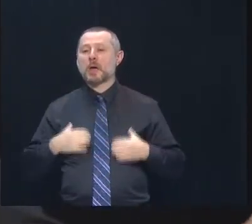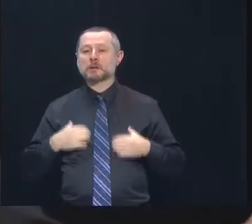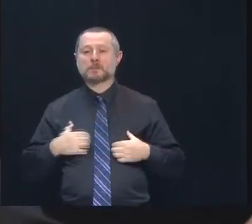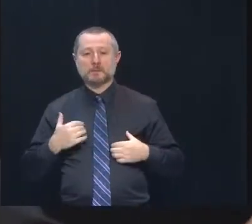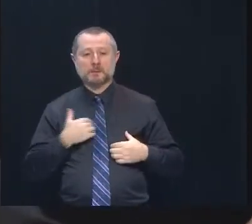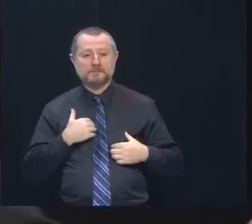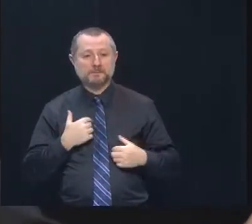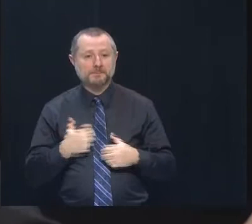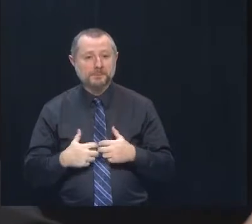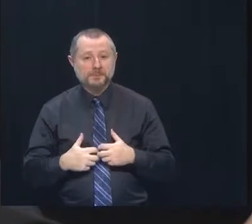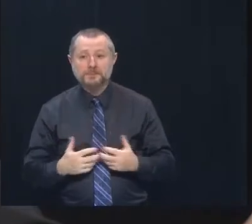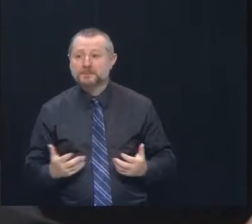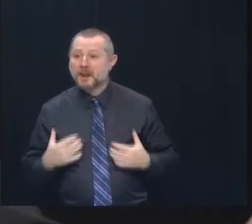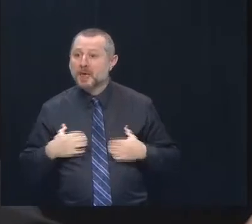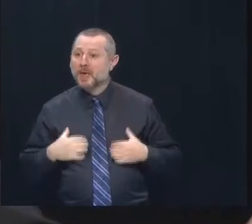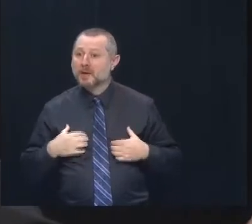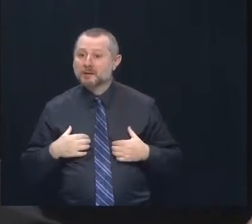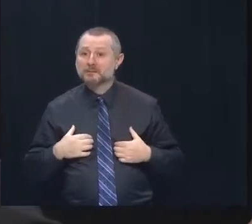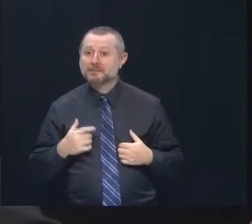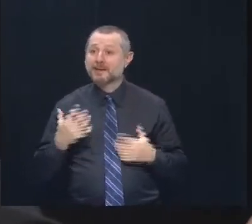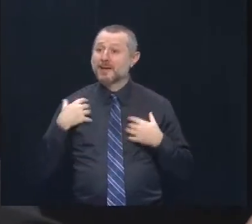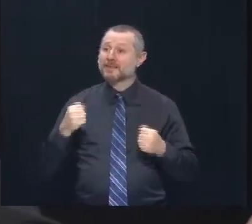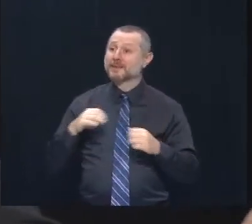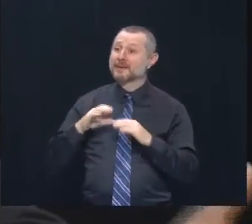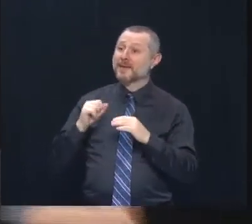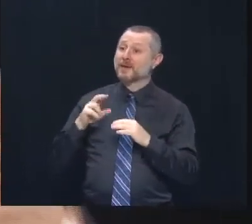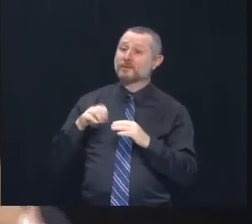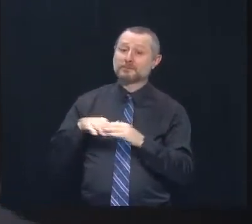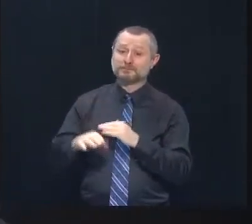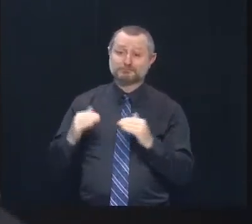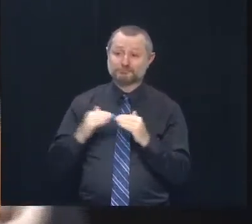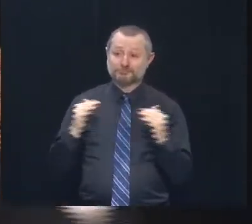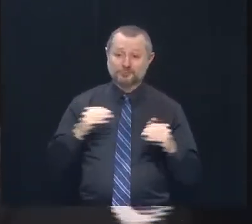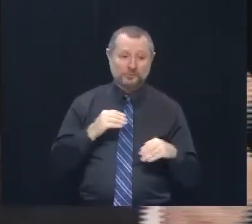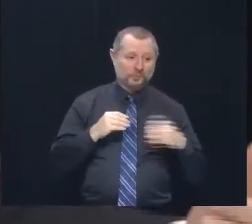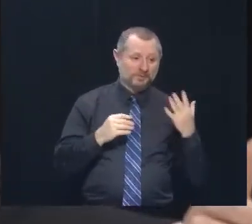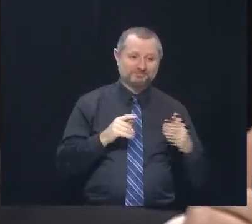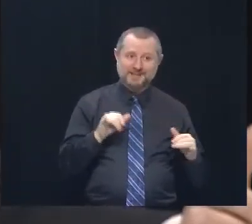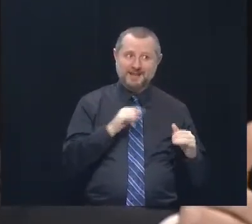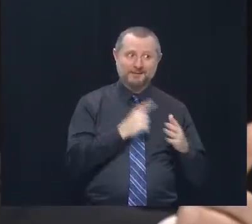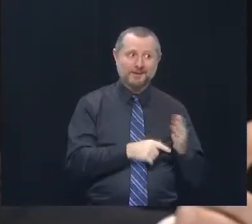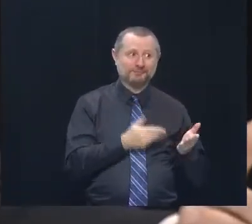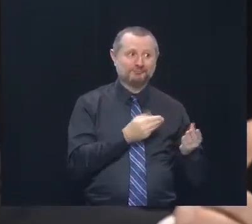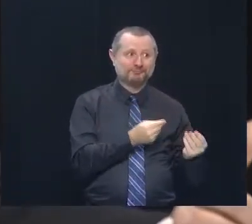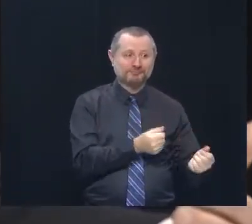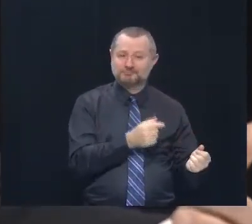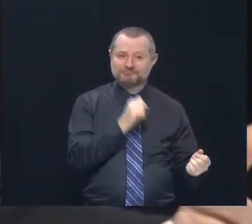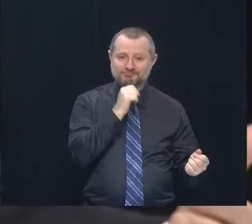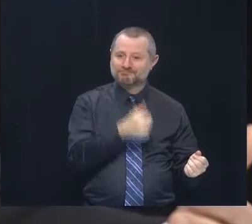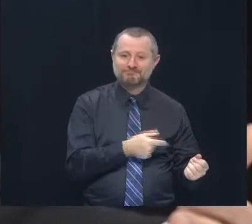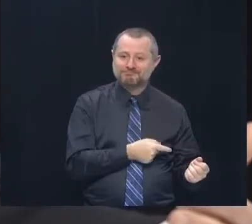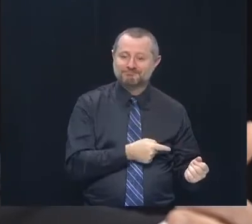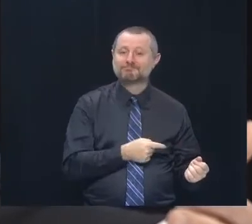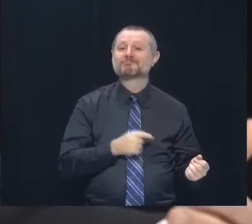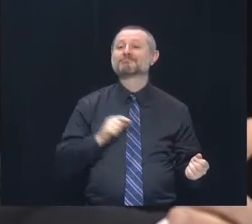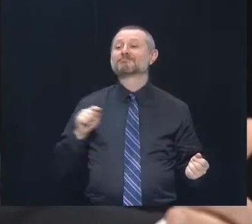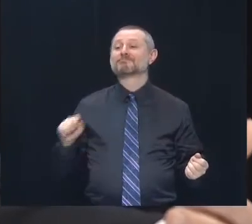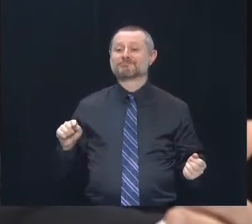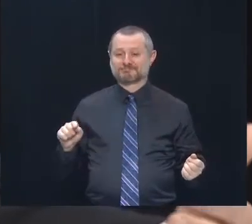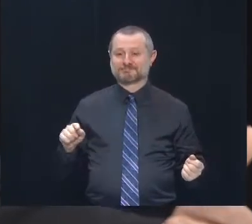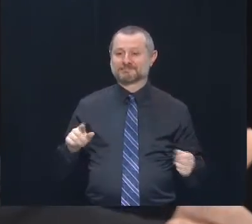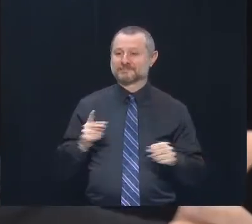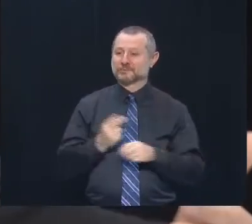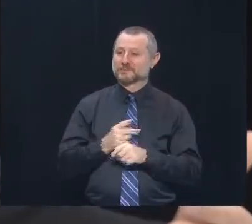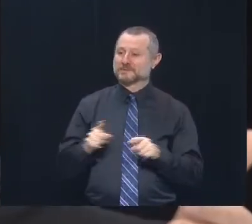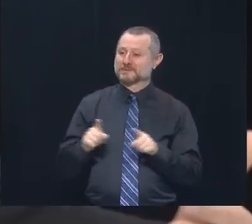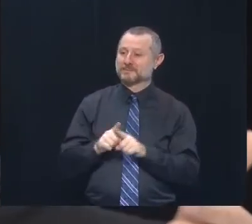access to health care. And now we're going to go to that same health care apparatus to